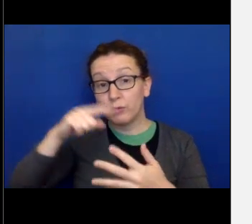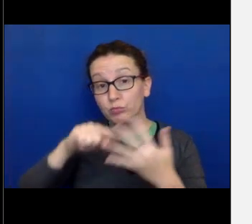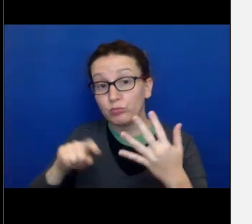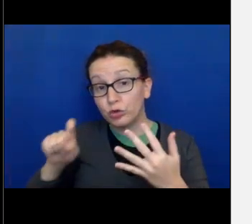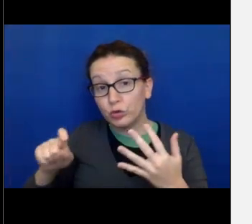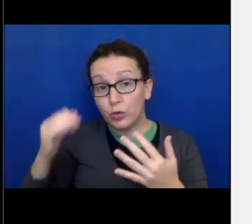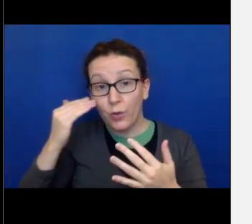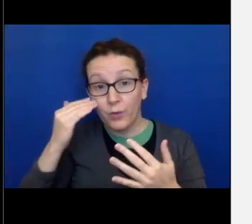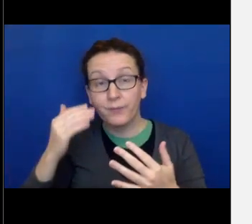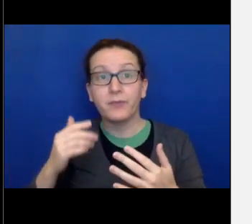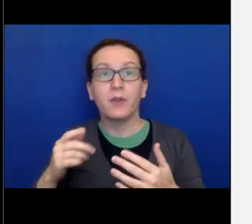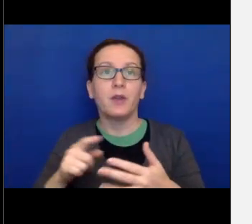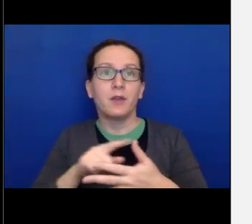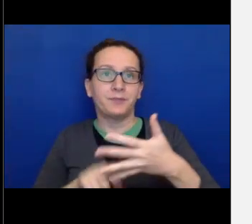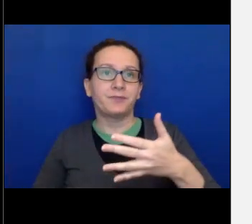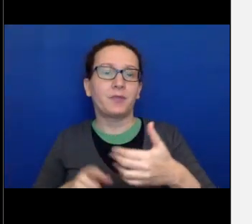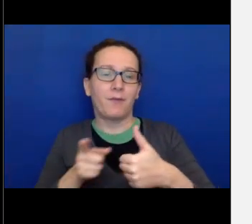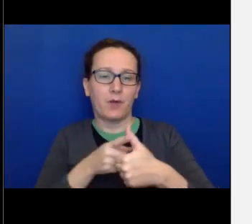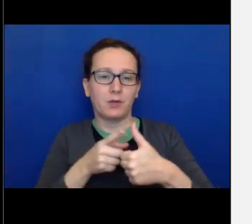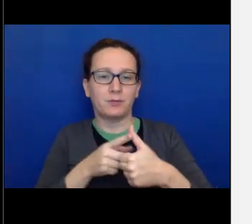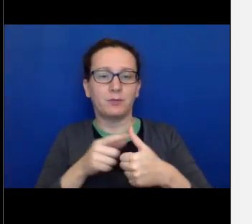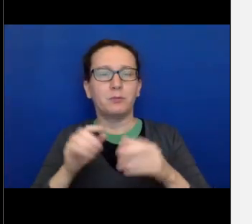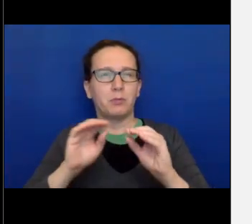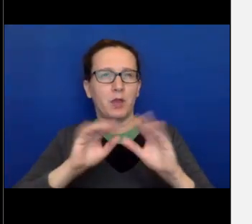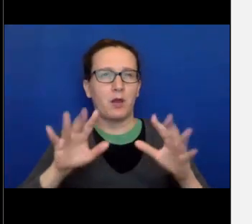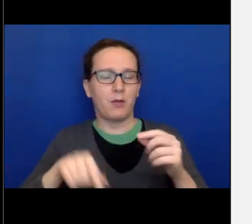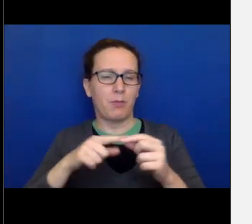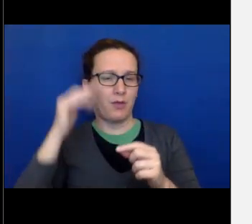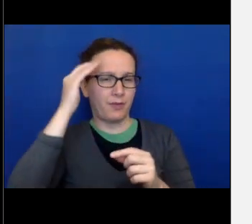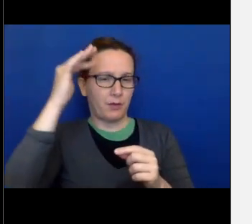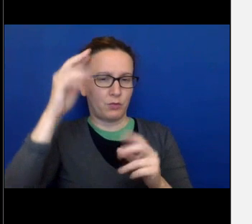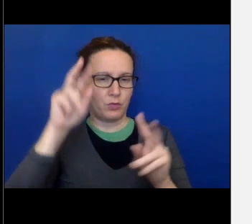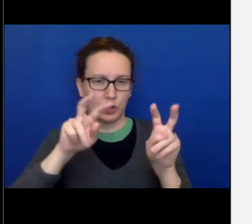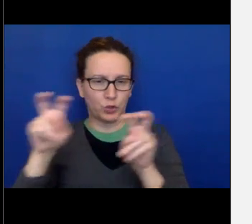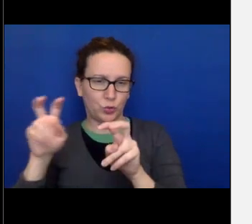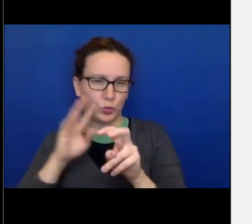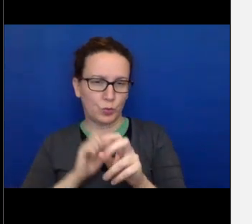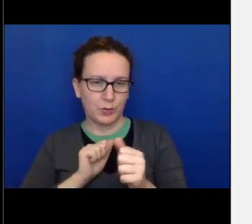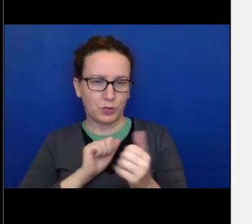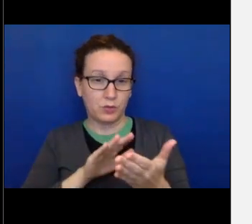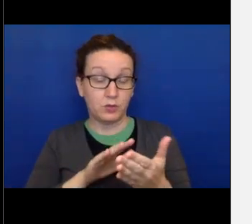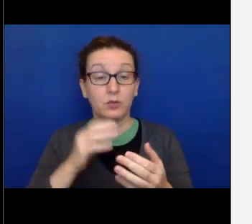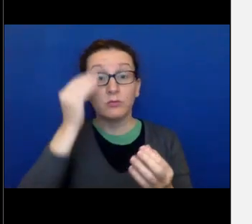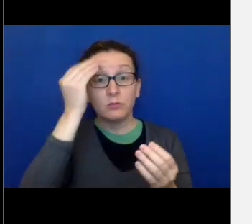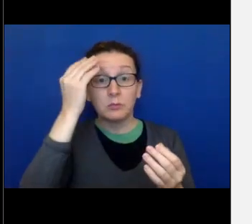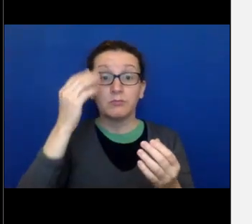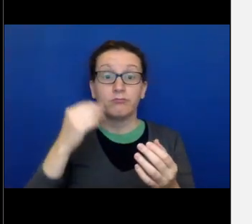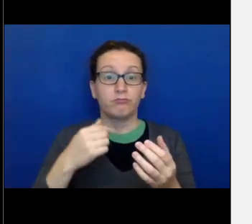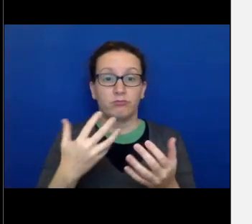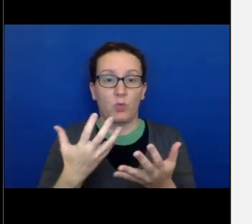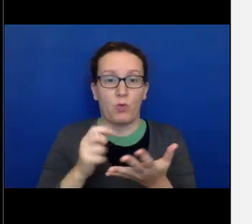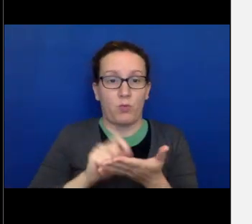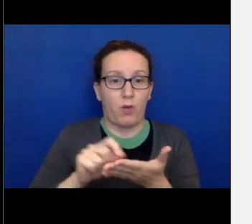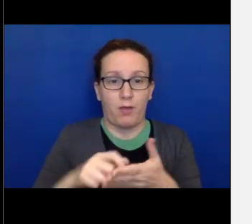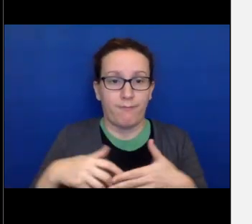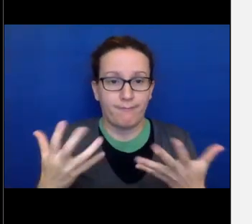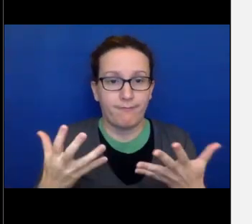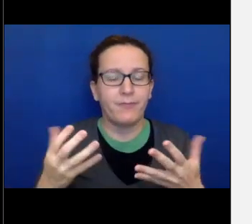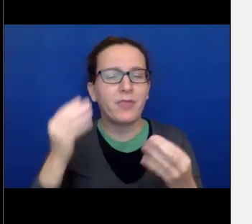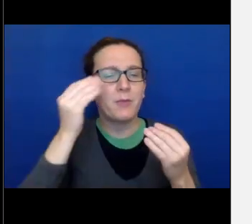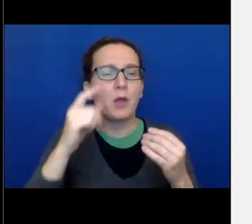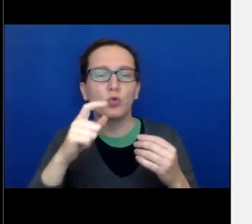clear about the theoretical issues that you're addressing. And so when you're thinking about, okay, what do I want to write? You should be thinking about who is